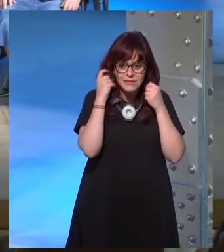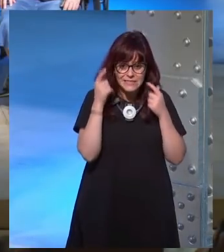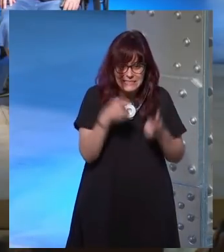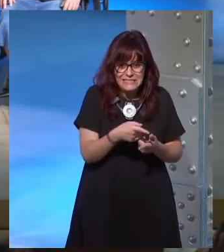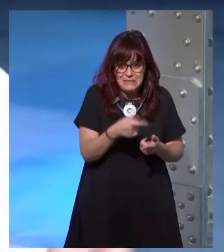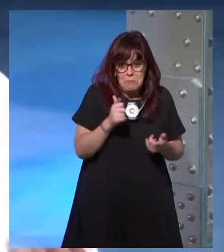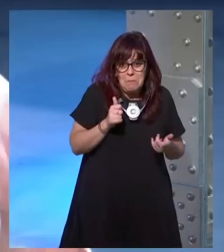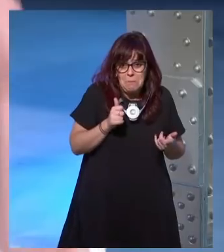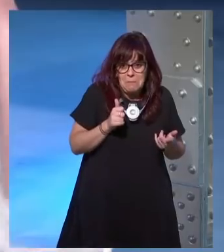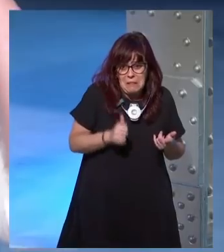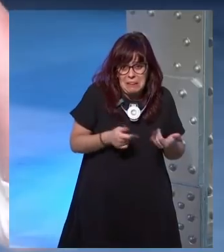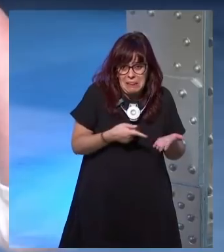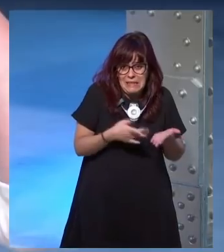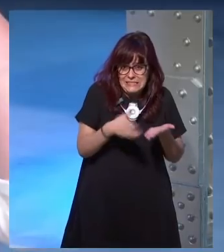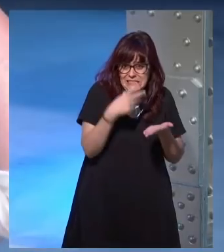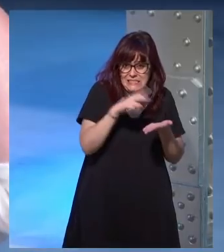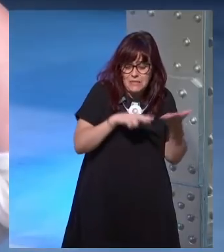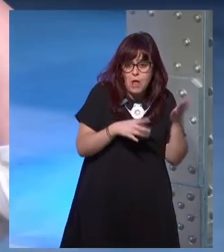of science fiction.